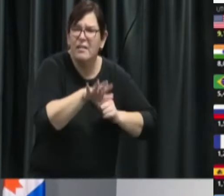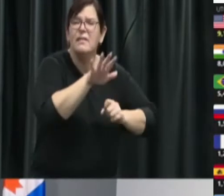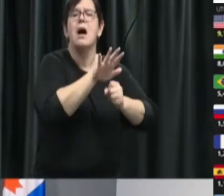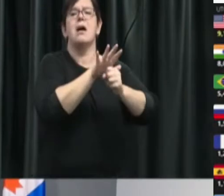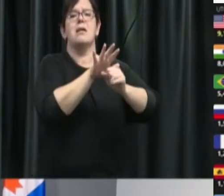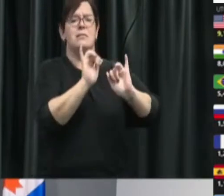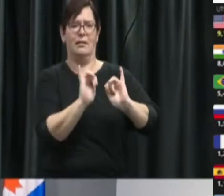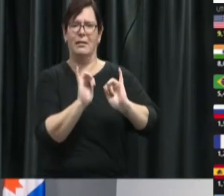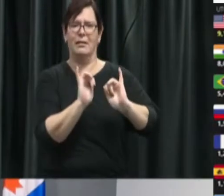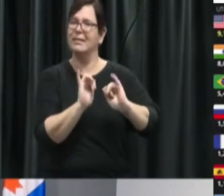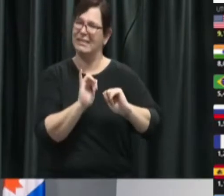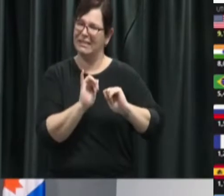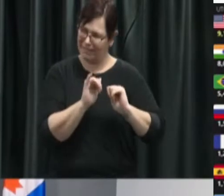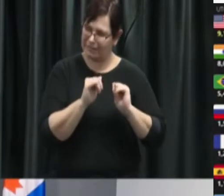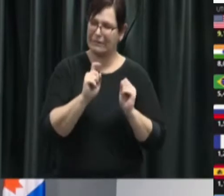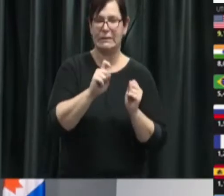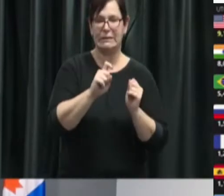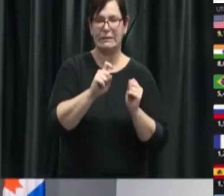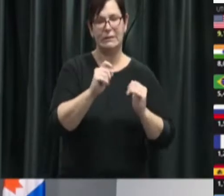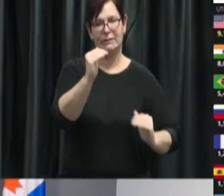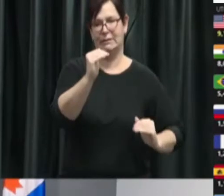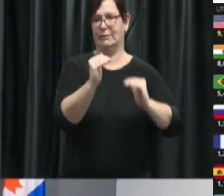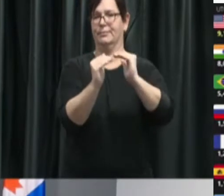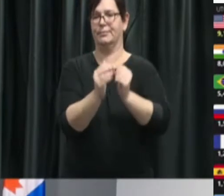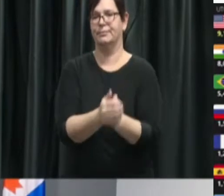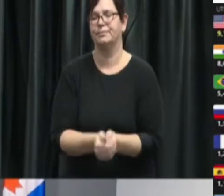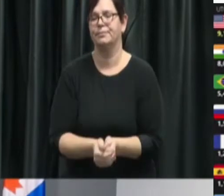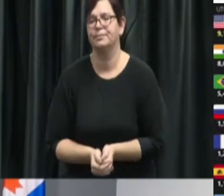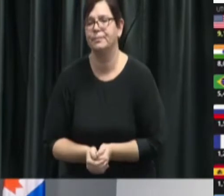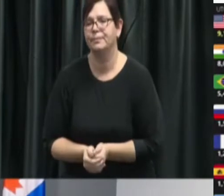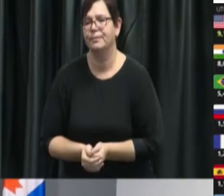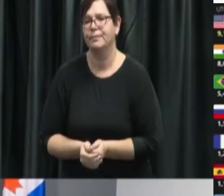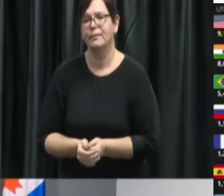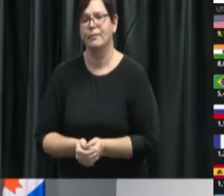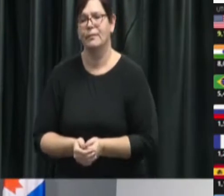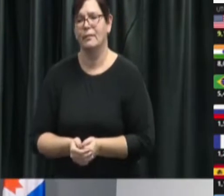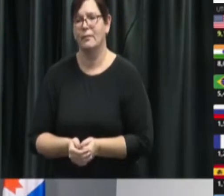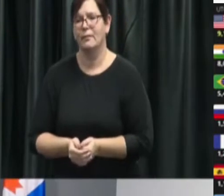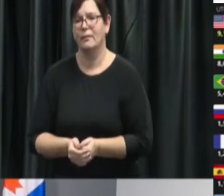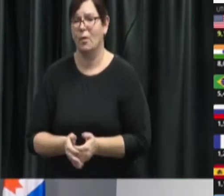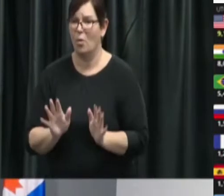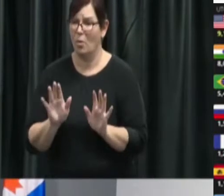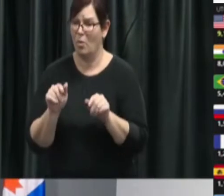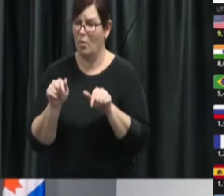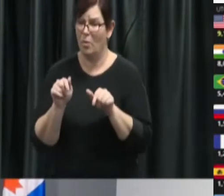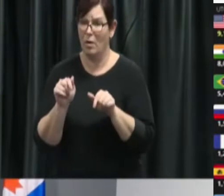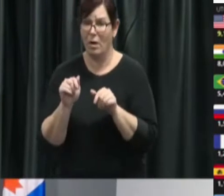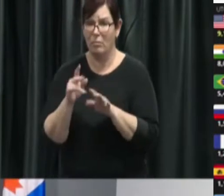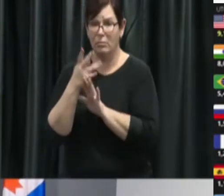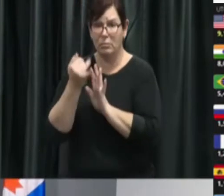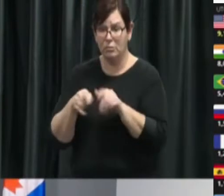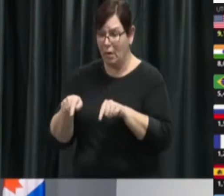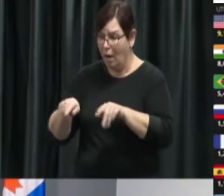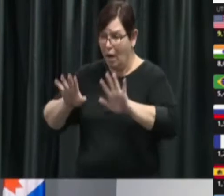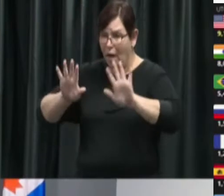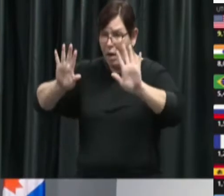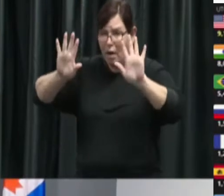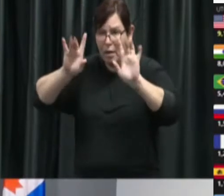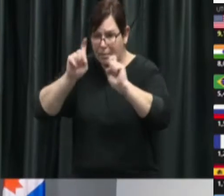This work will need a united and concerted effort by all levels of